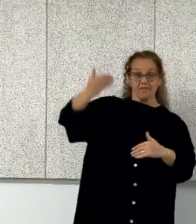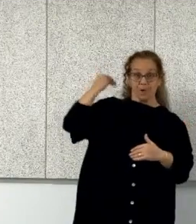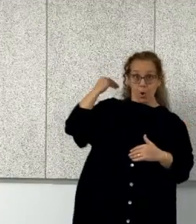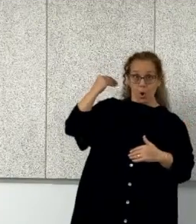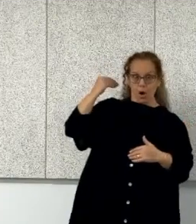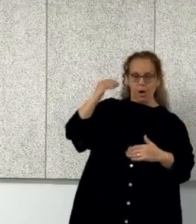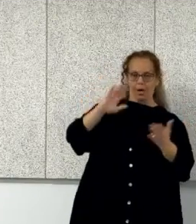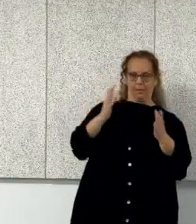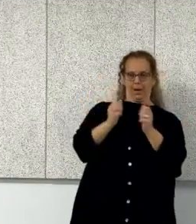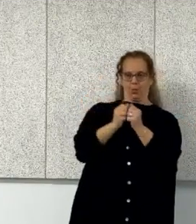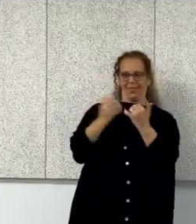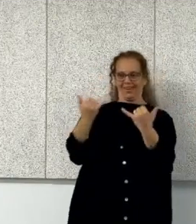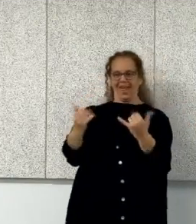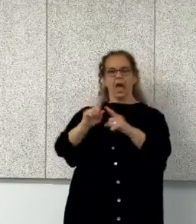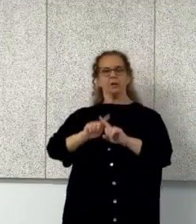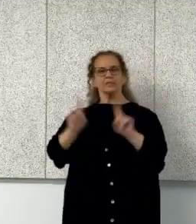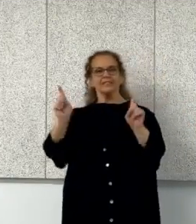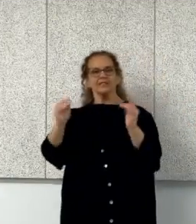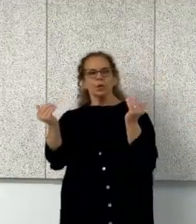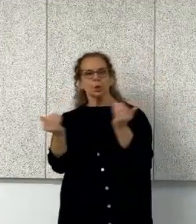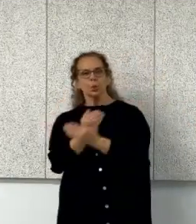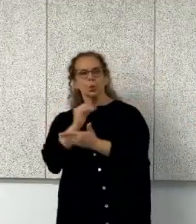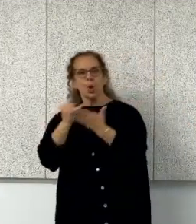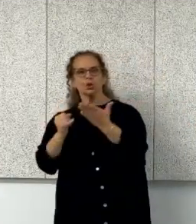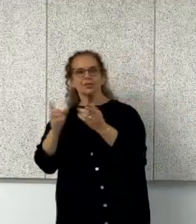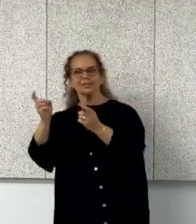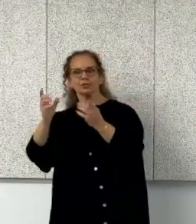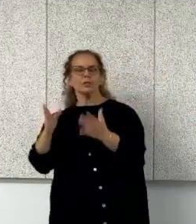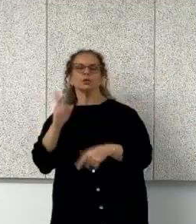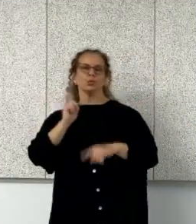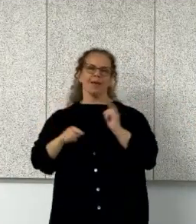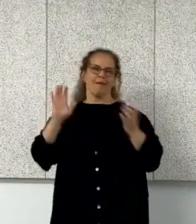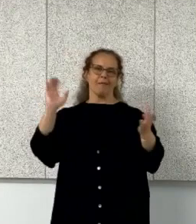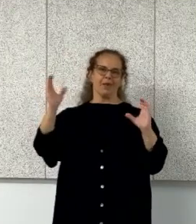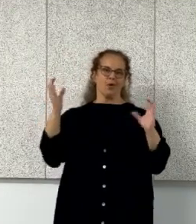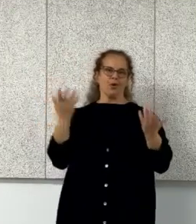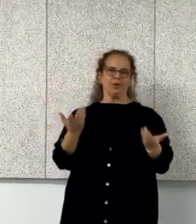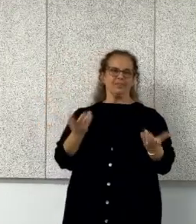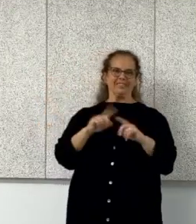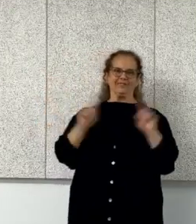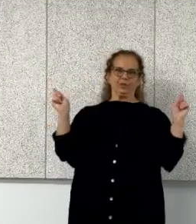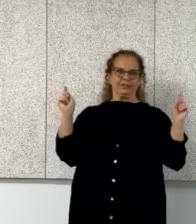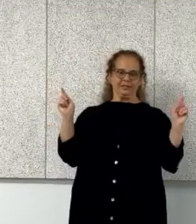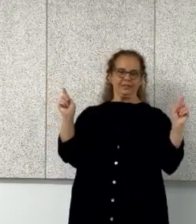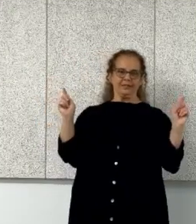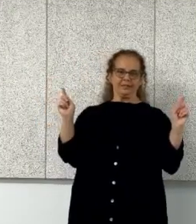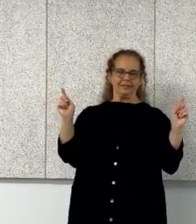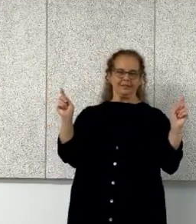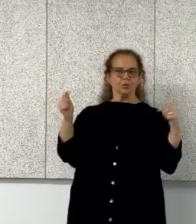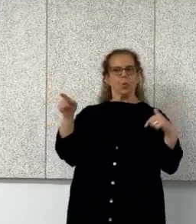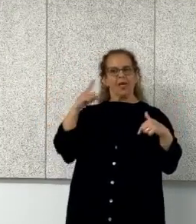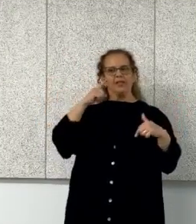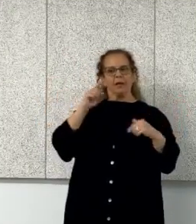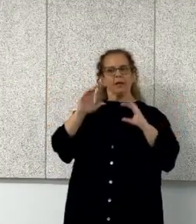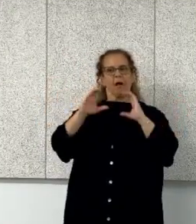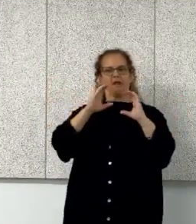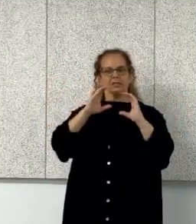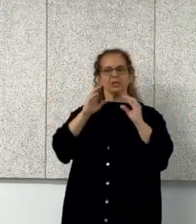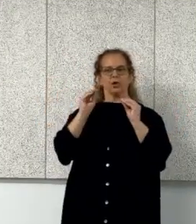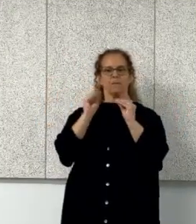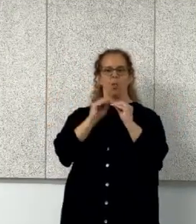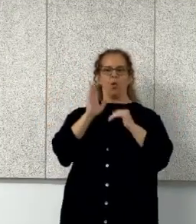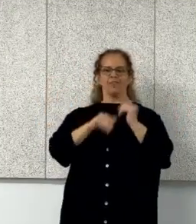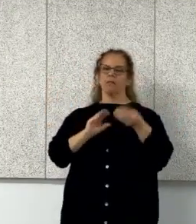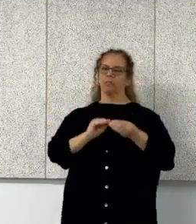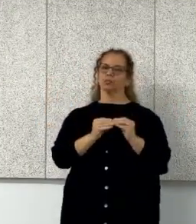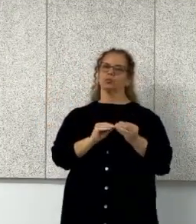different artistic director, those are not apples to apples, right? And so I do think that this conversation ripples very quickly beyond the numbers